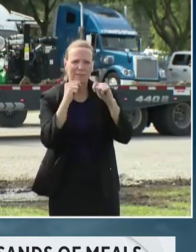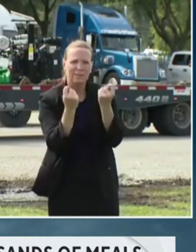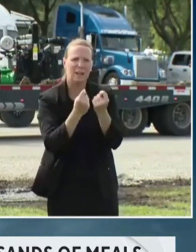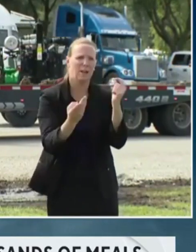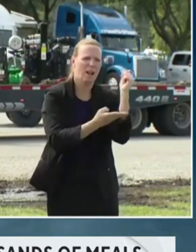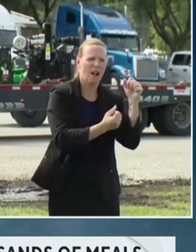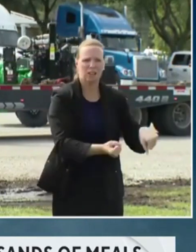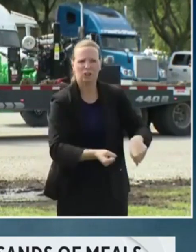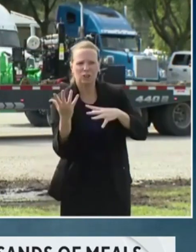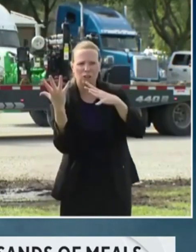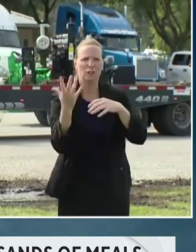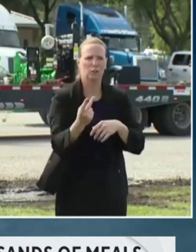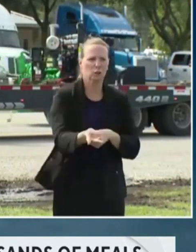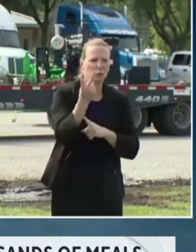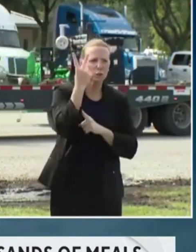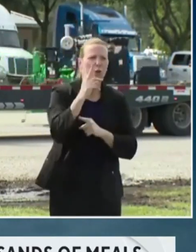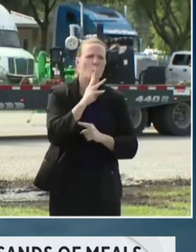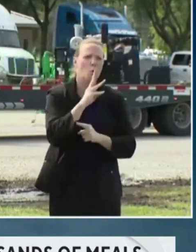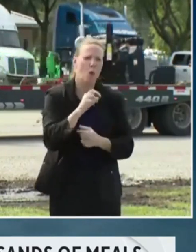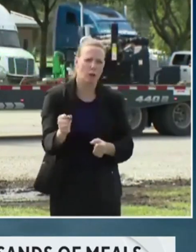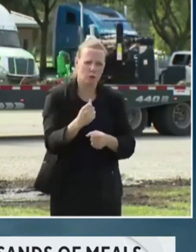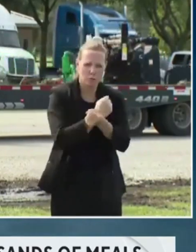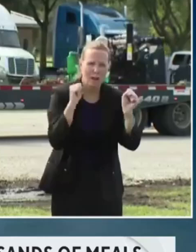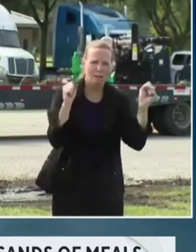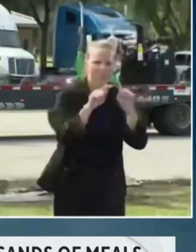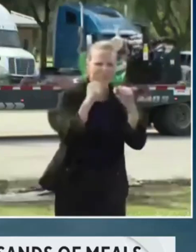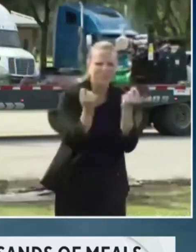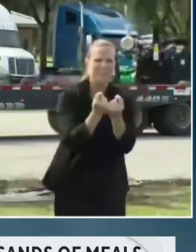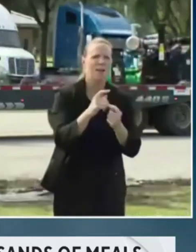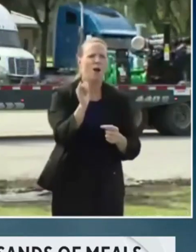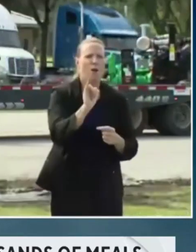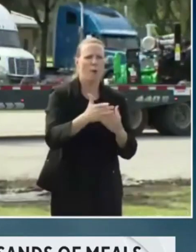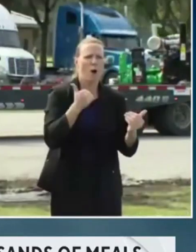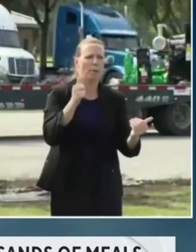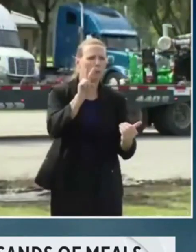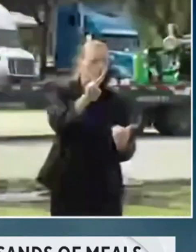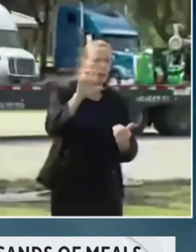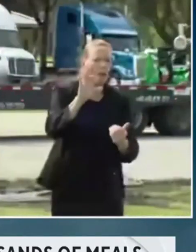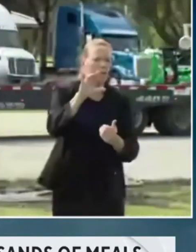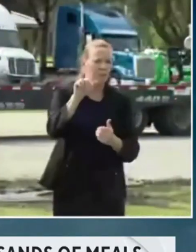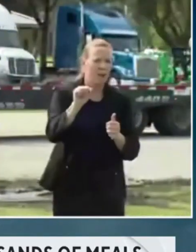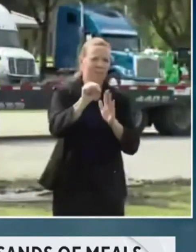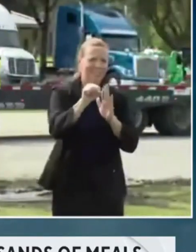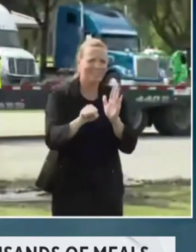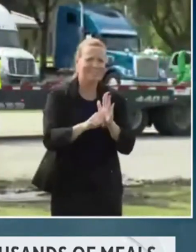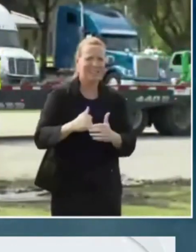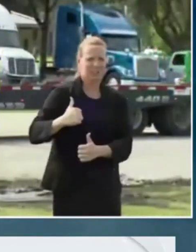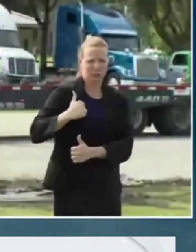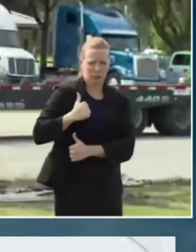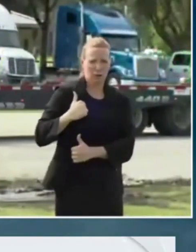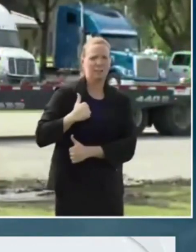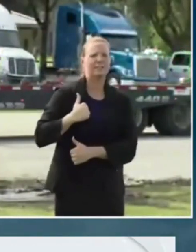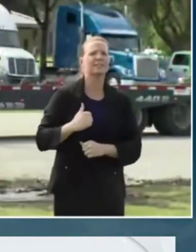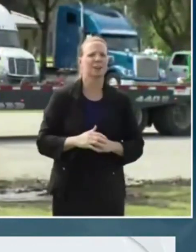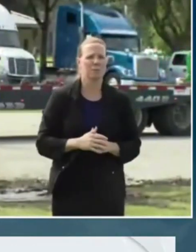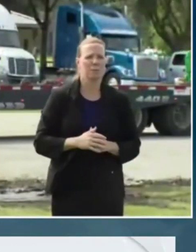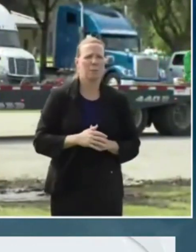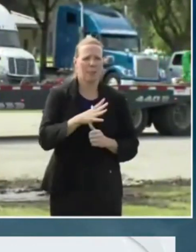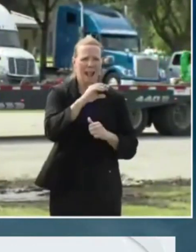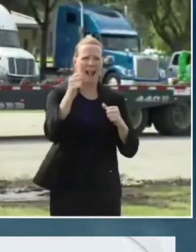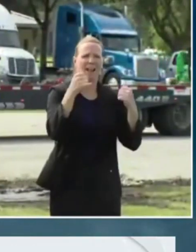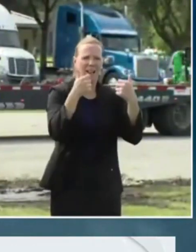2 amphibious rescue crews, and almost 200 Florida State Guard soldiers. Linemen and power